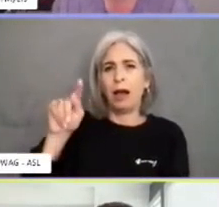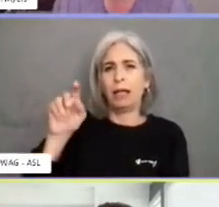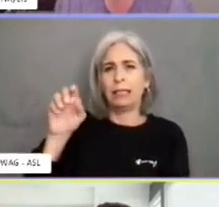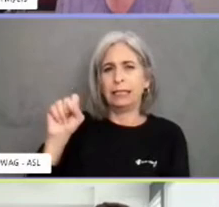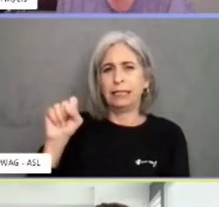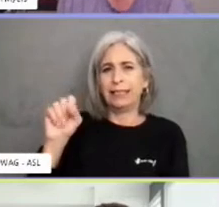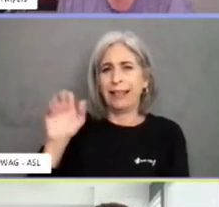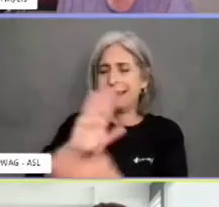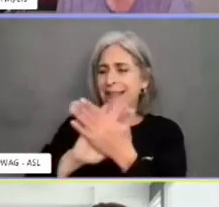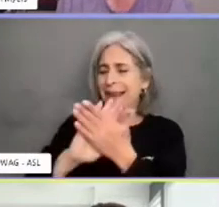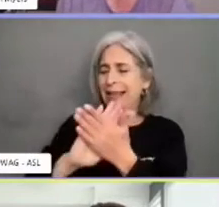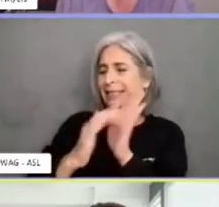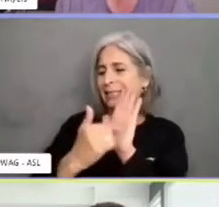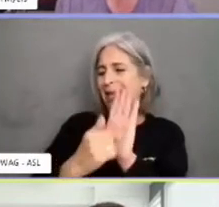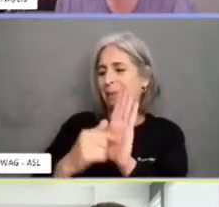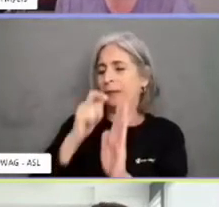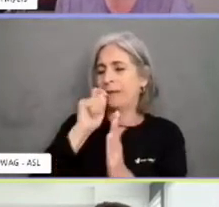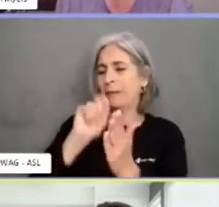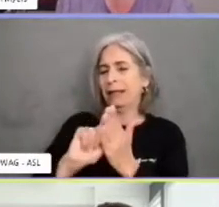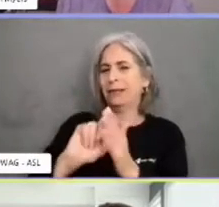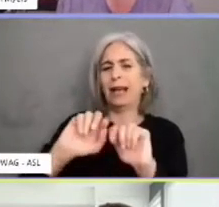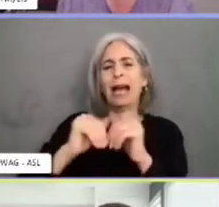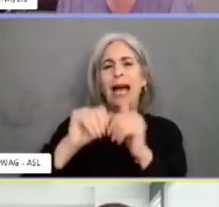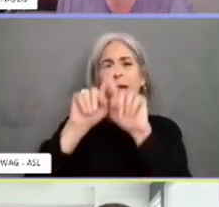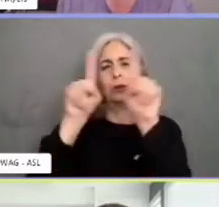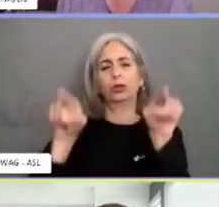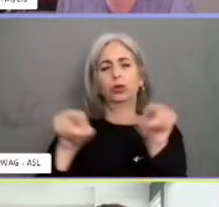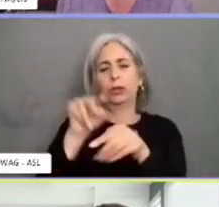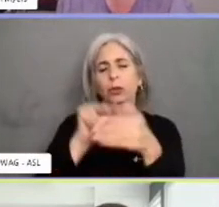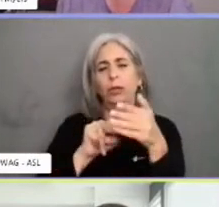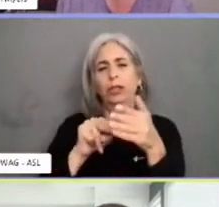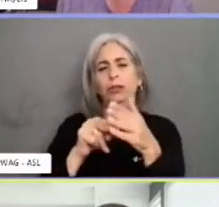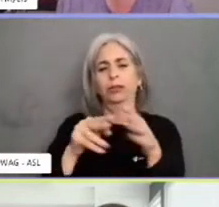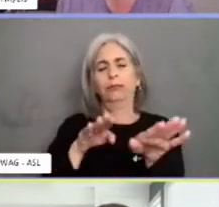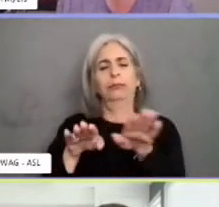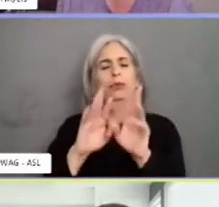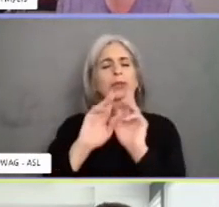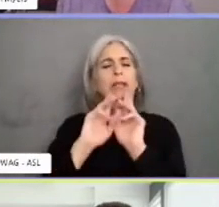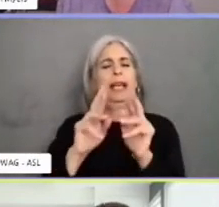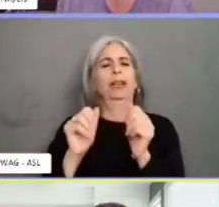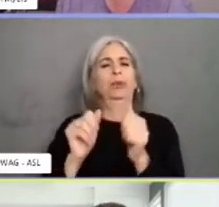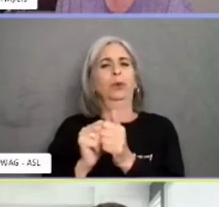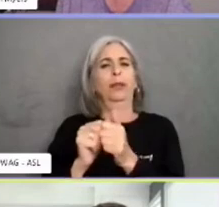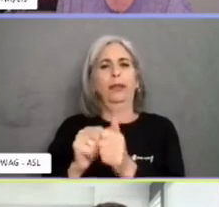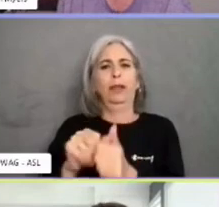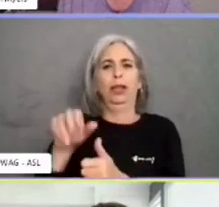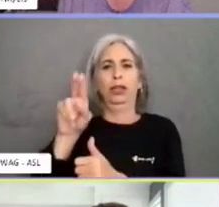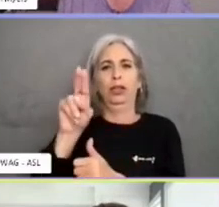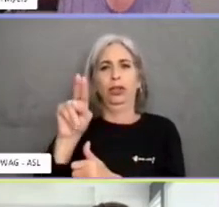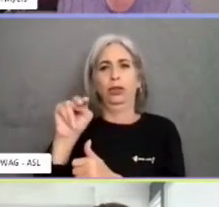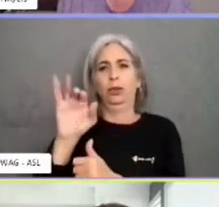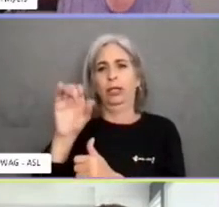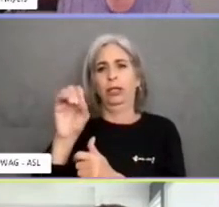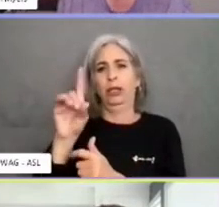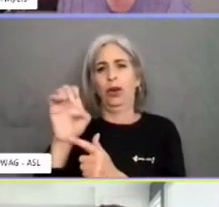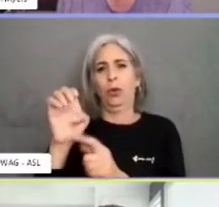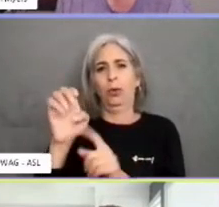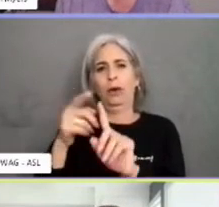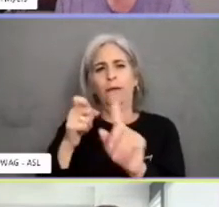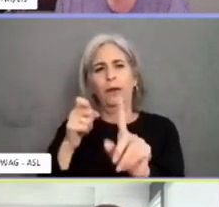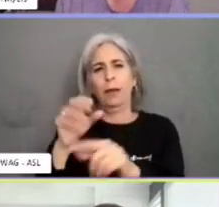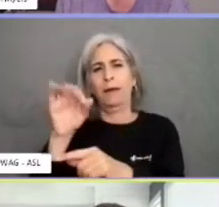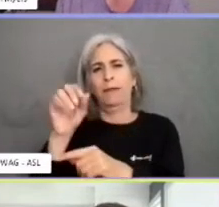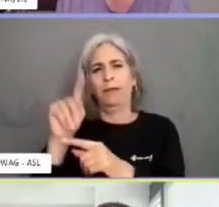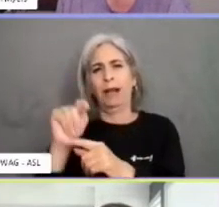pencil. How do screen readers behave when you use Unicode from fonts as content in CSS instead of a